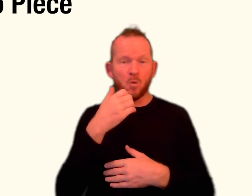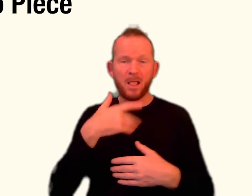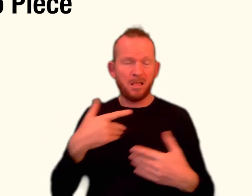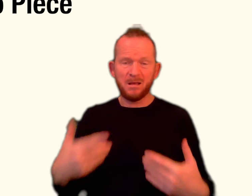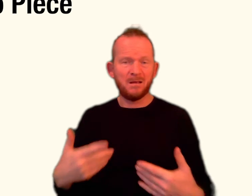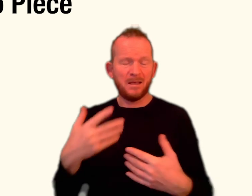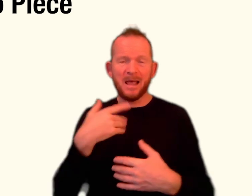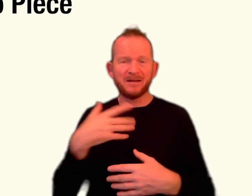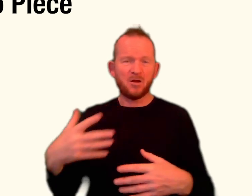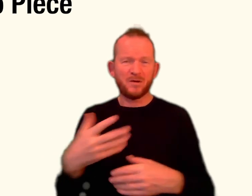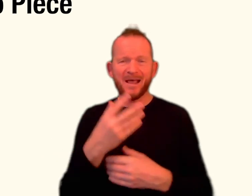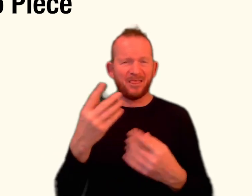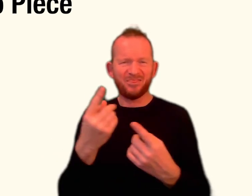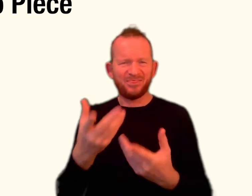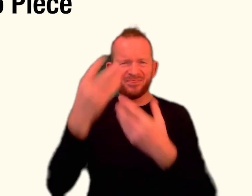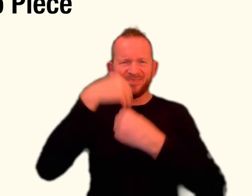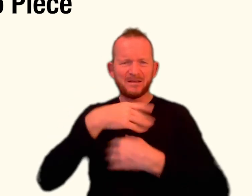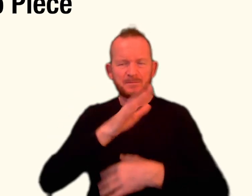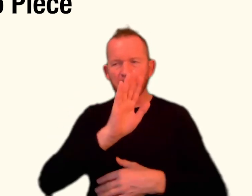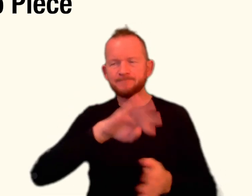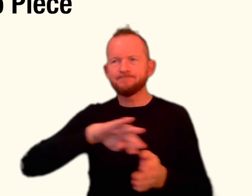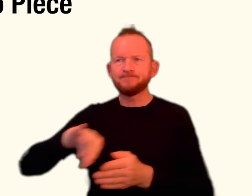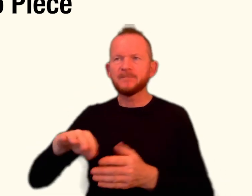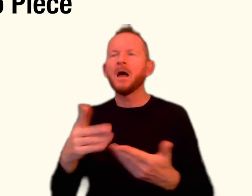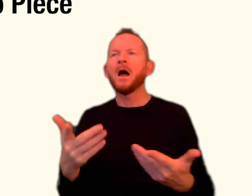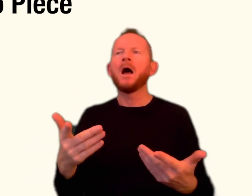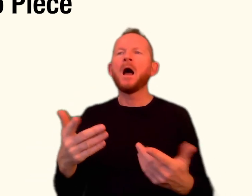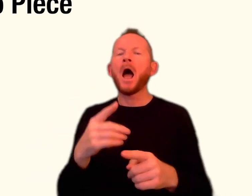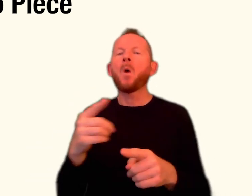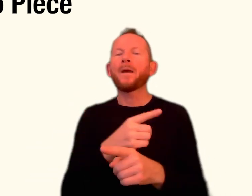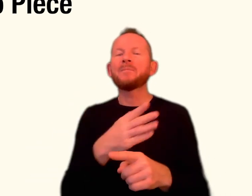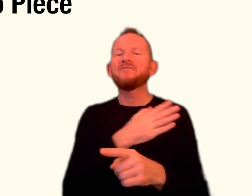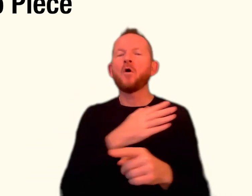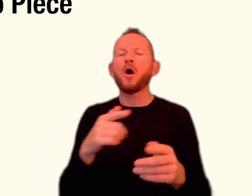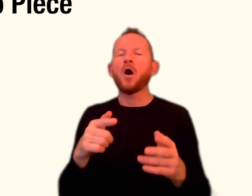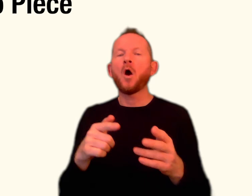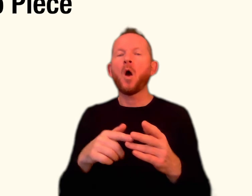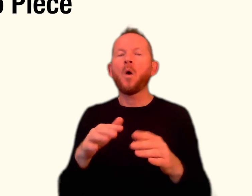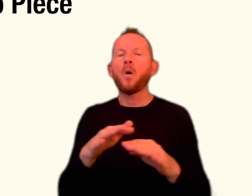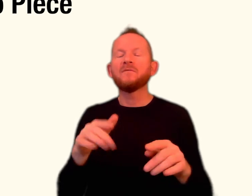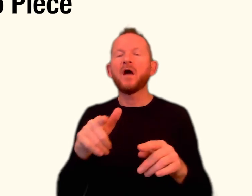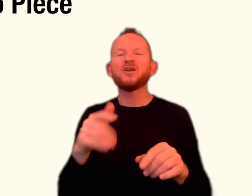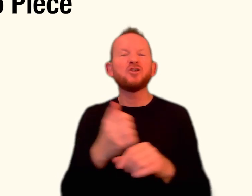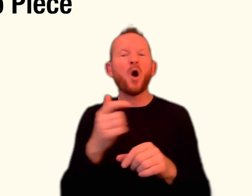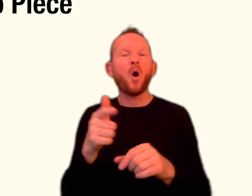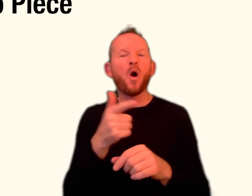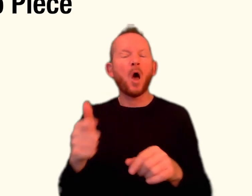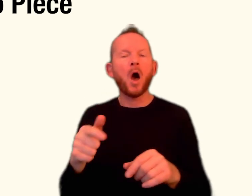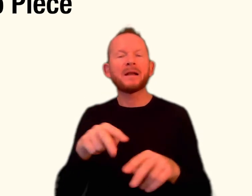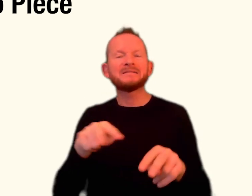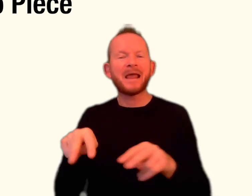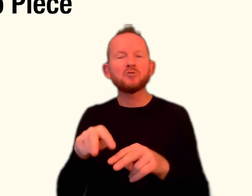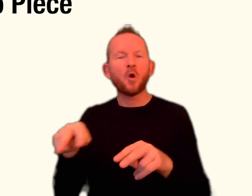get certain things. And about the week before my O levels, they said, "Oh, look, you can do it all on tape